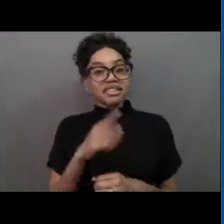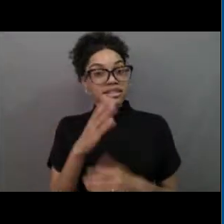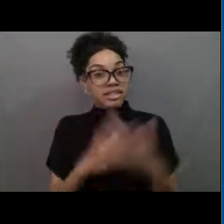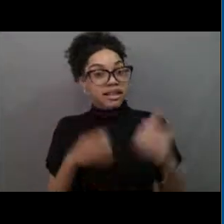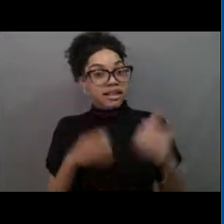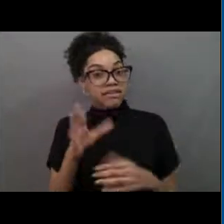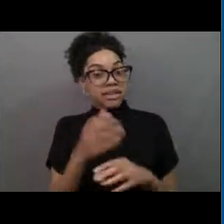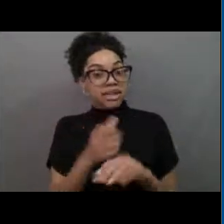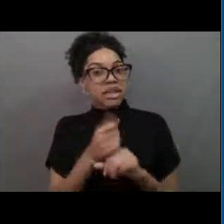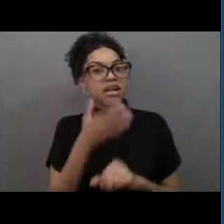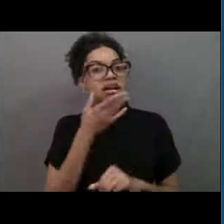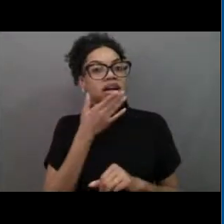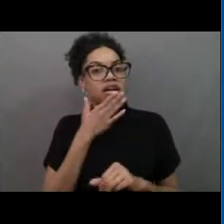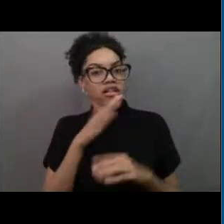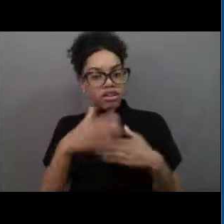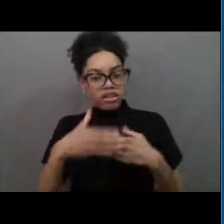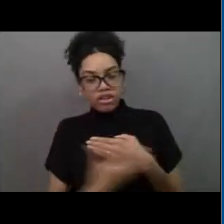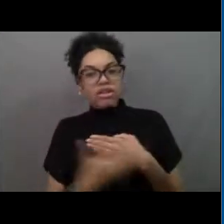what they eat?